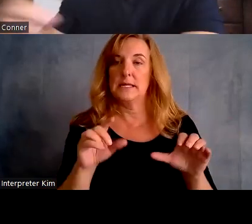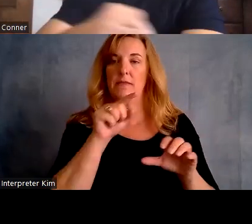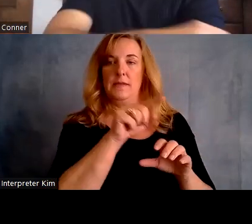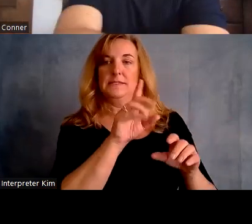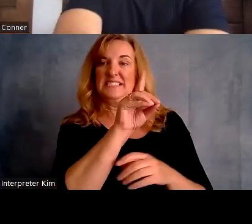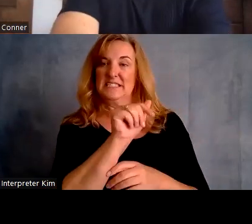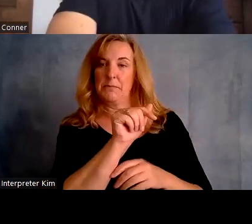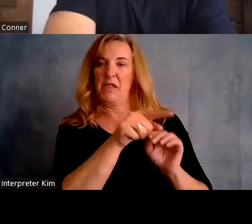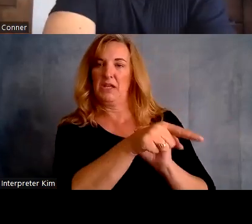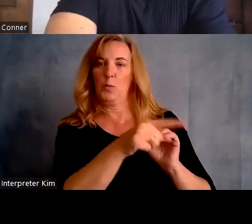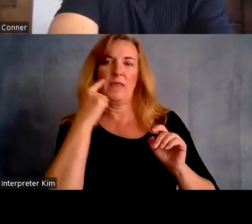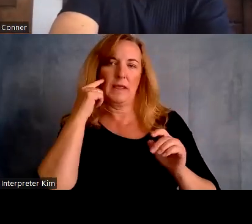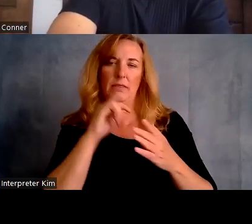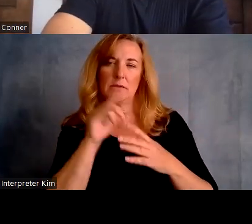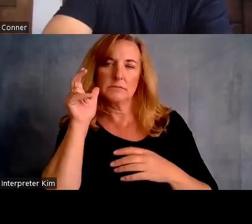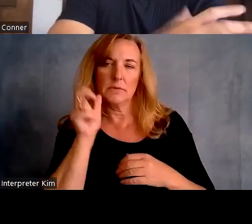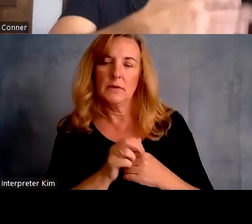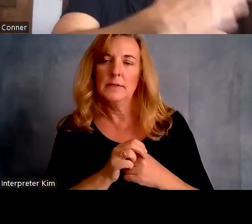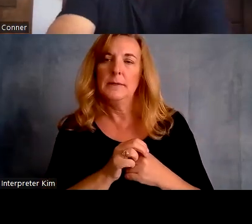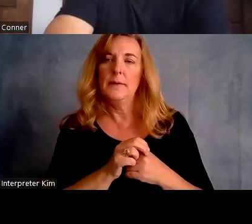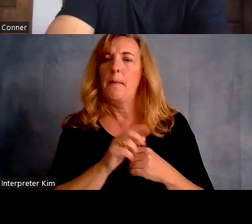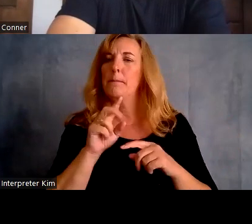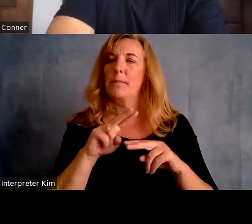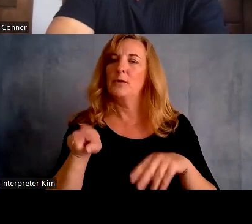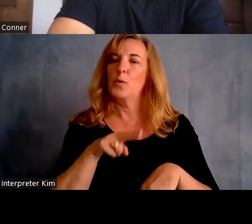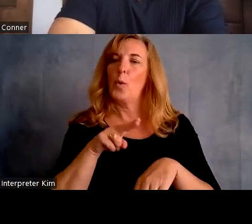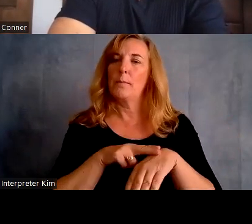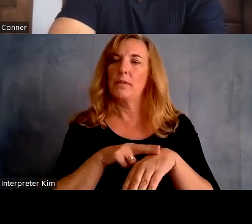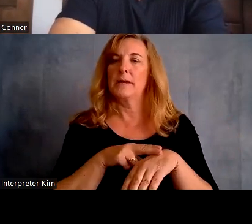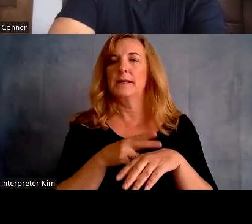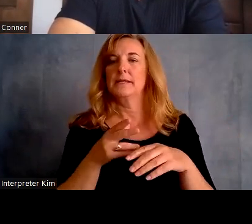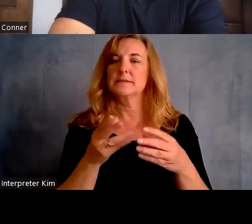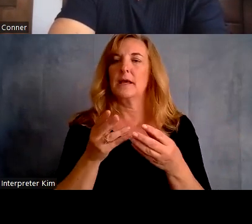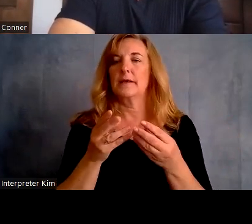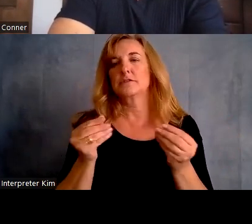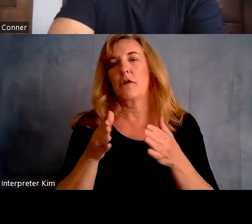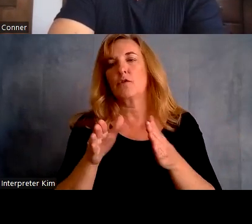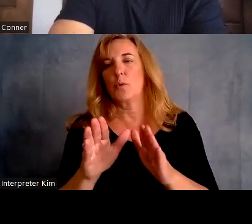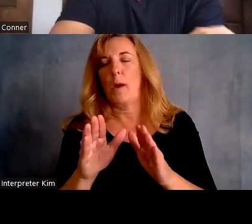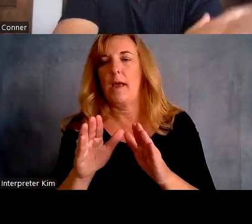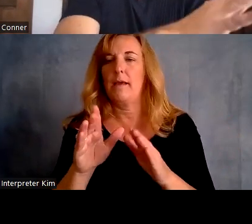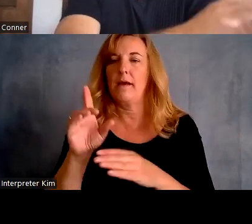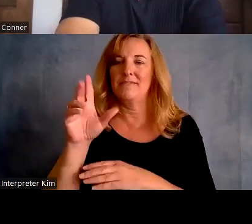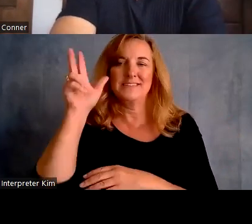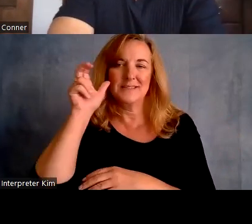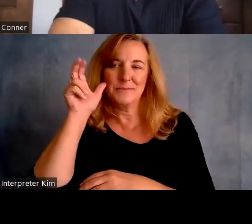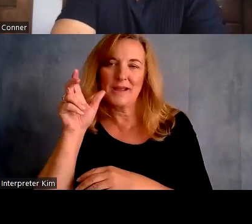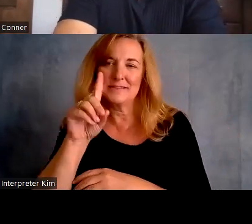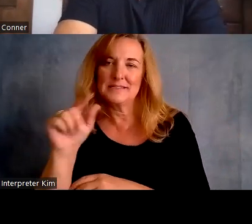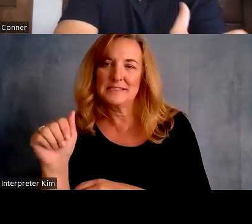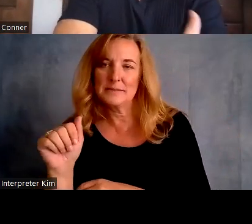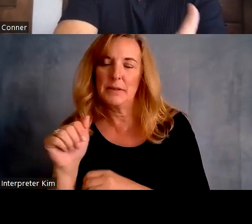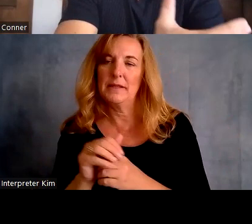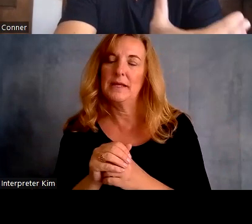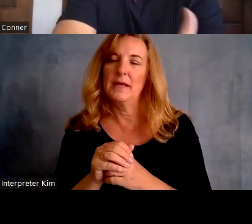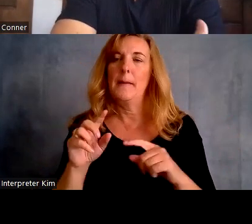disability? But usually it's the softer way of demonizing disability, but all of them are awful. But it's